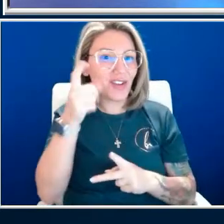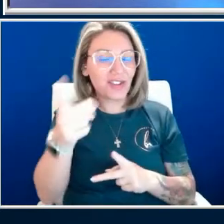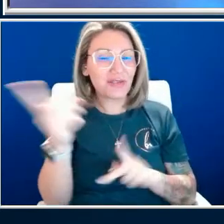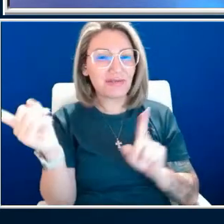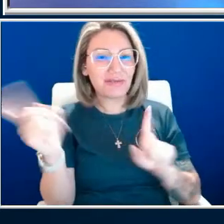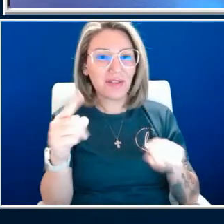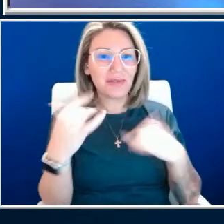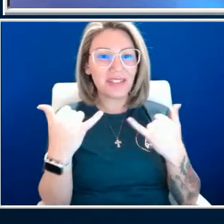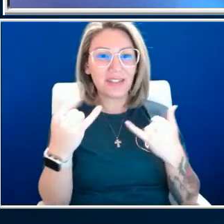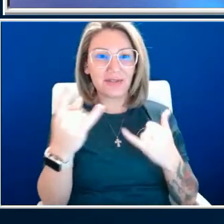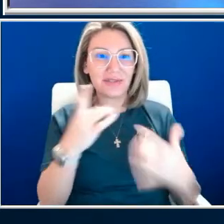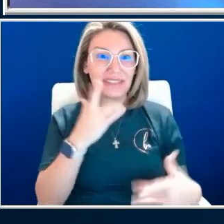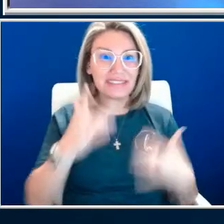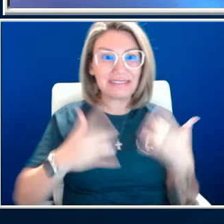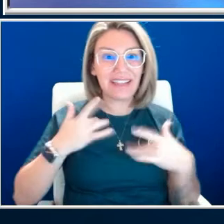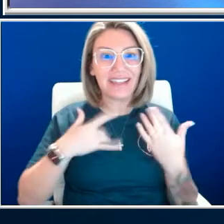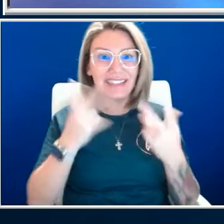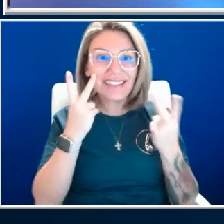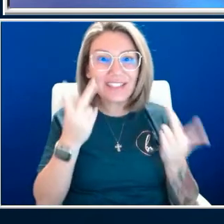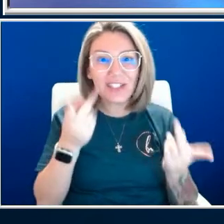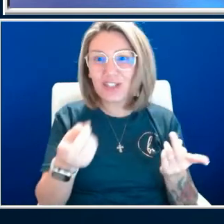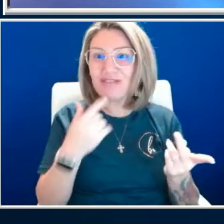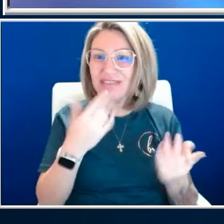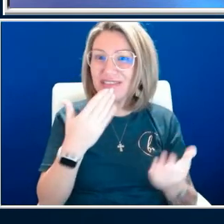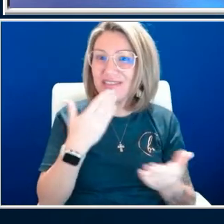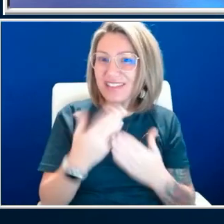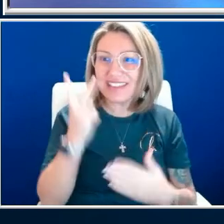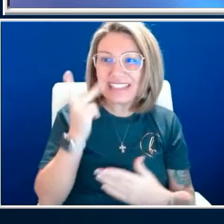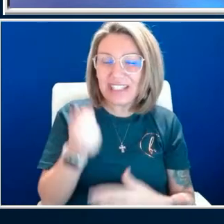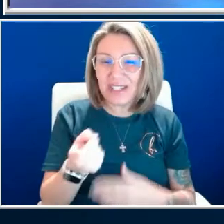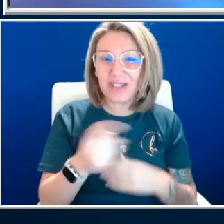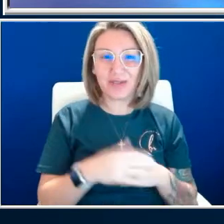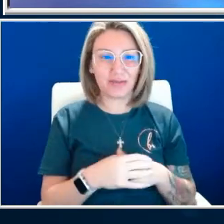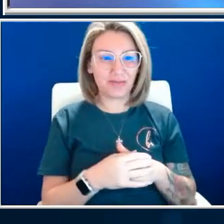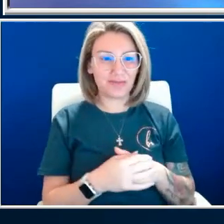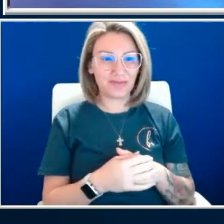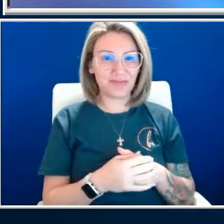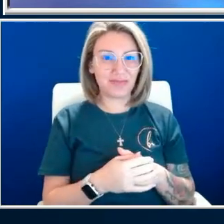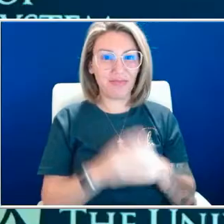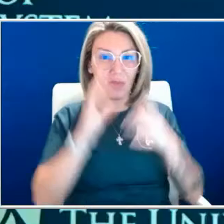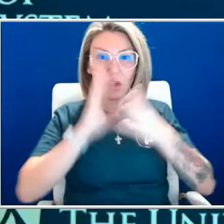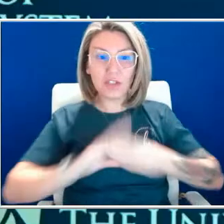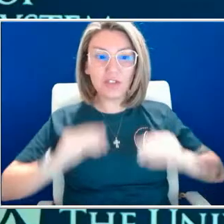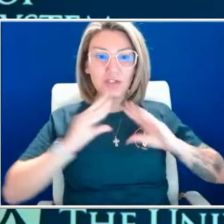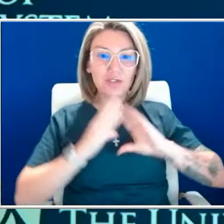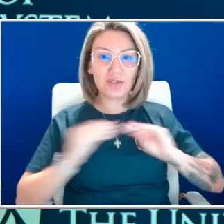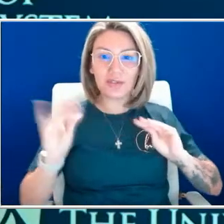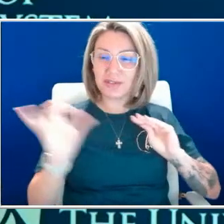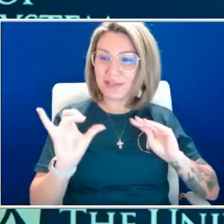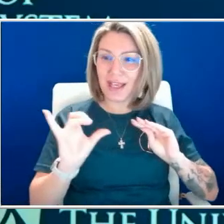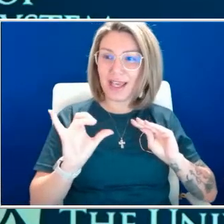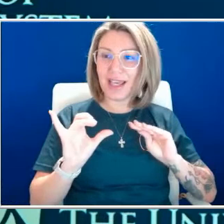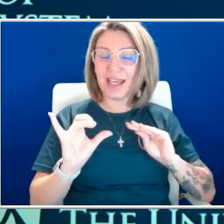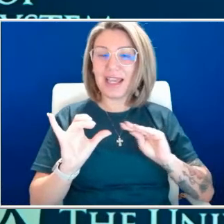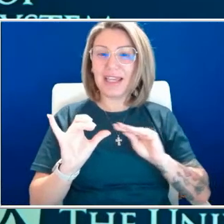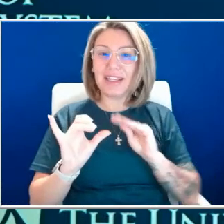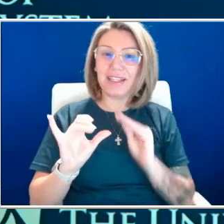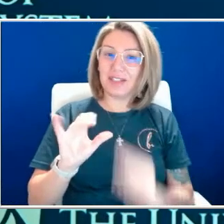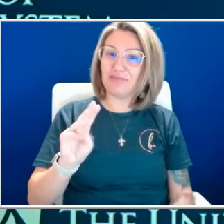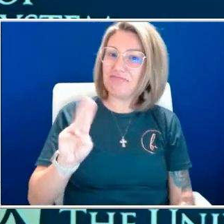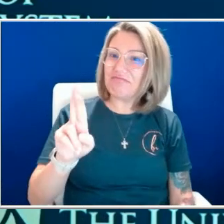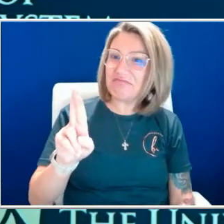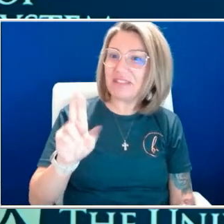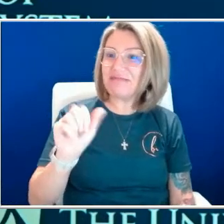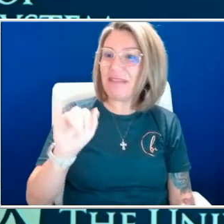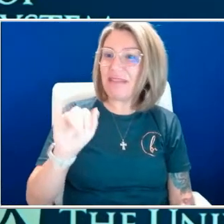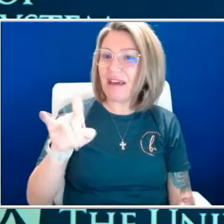her. Yeah, no, very great. Jackie, it's very great to see you. You know, stories like Miss Adams, Jackie, are one of the major reasons